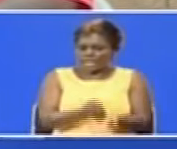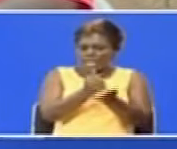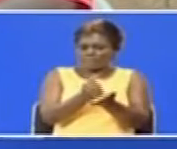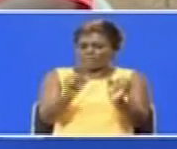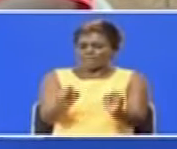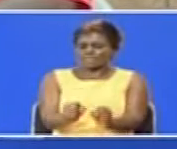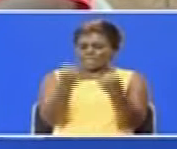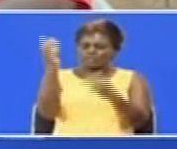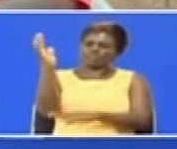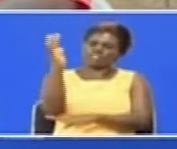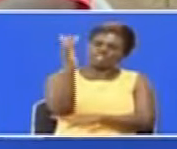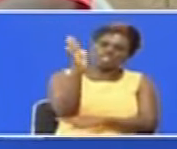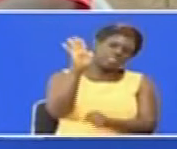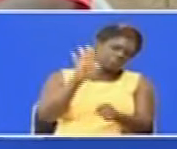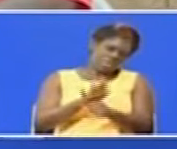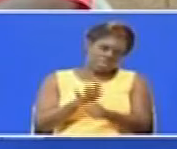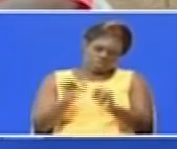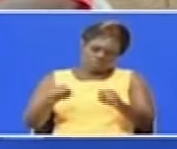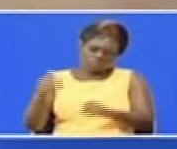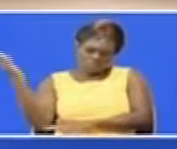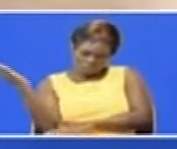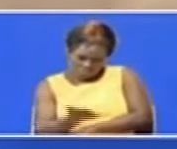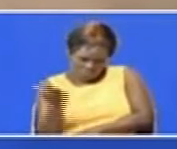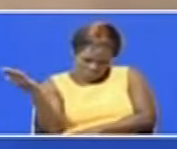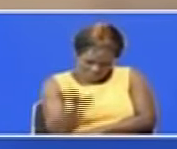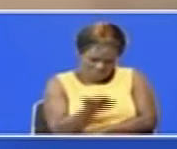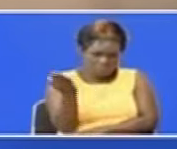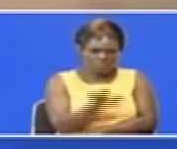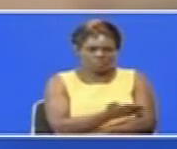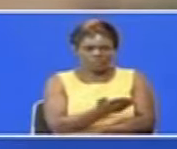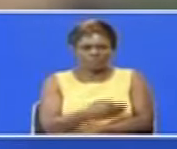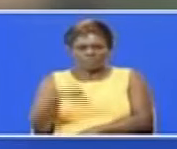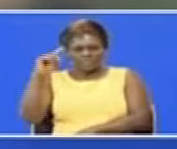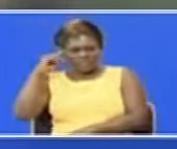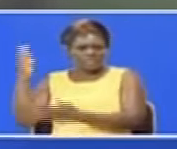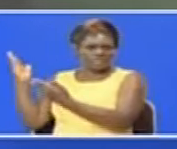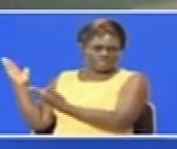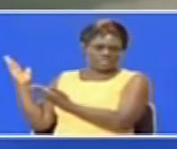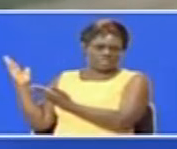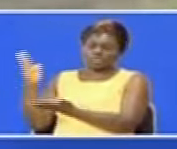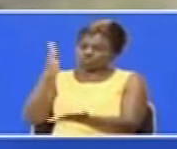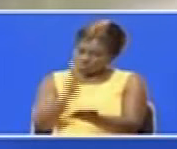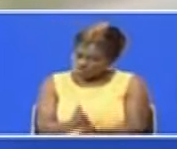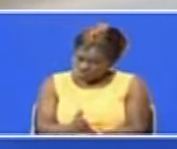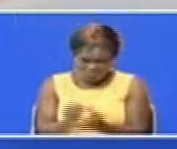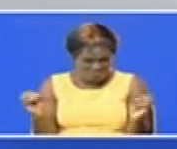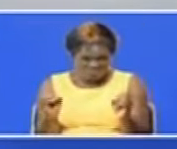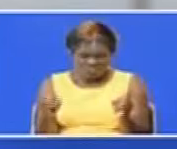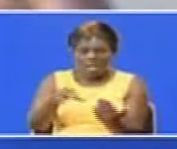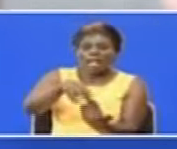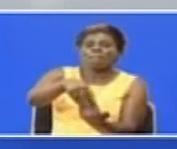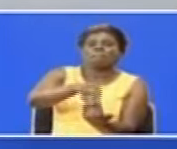so many trees that would otherwise been used as fencing posts. You'd think this pole is steel. It is not. It is